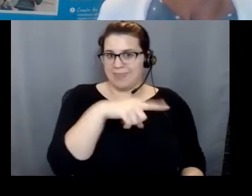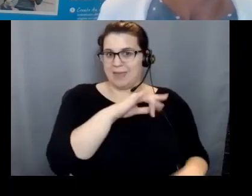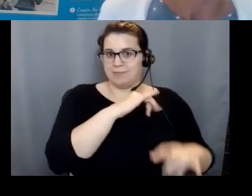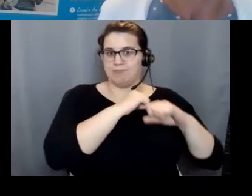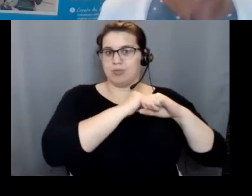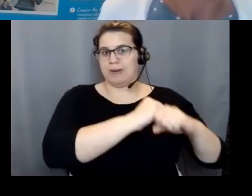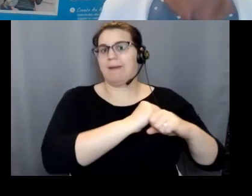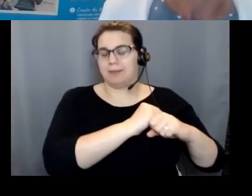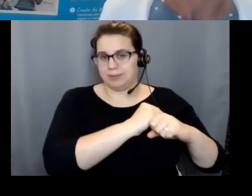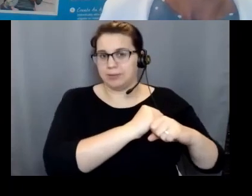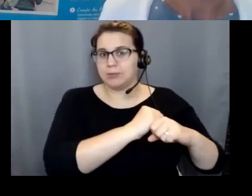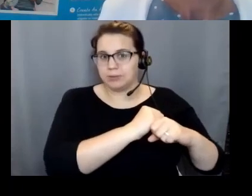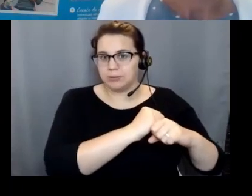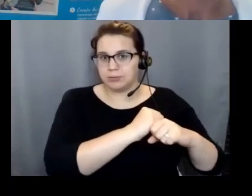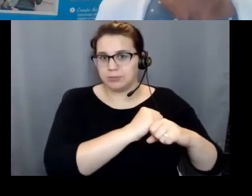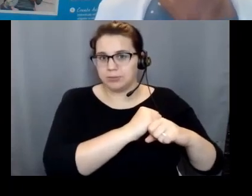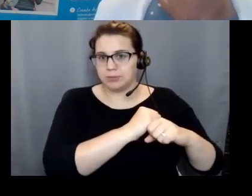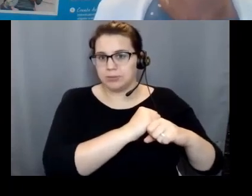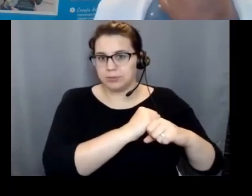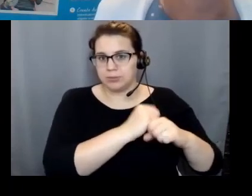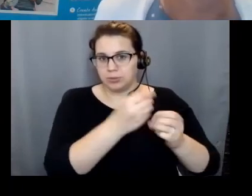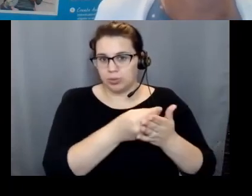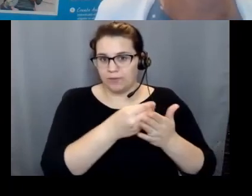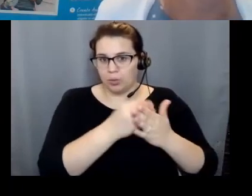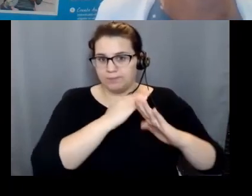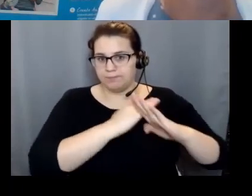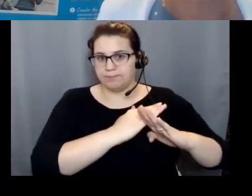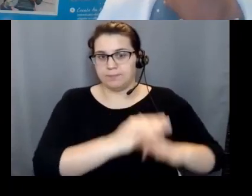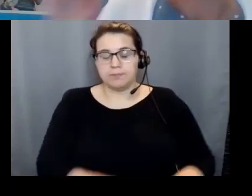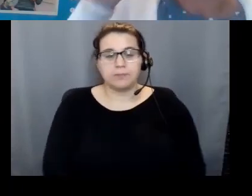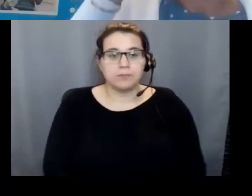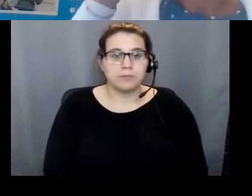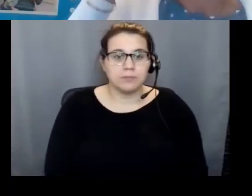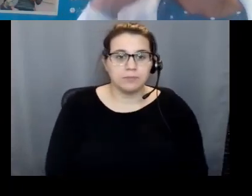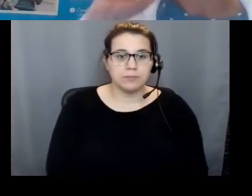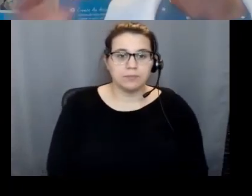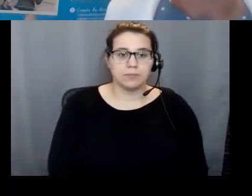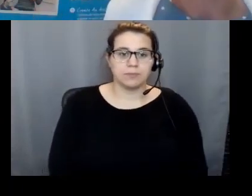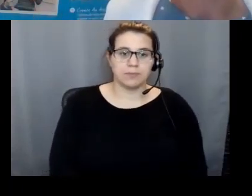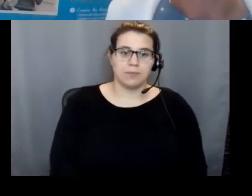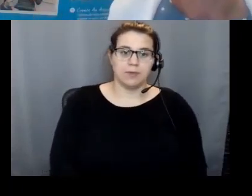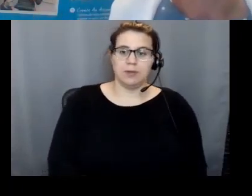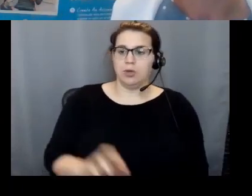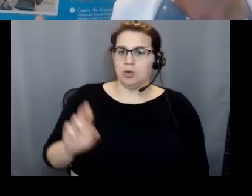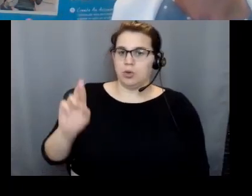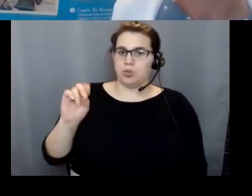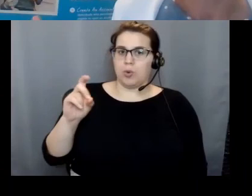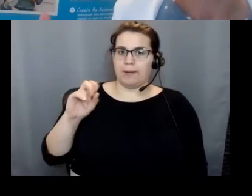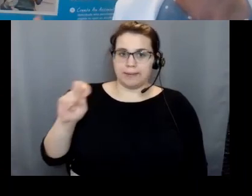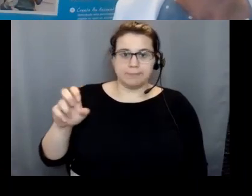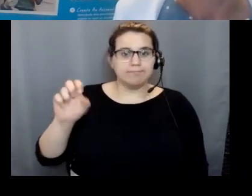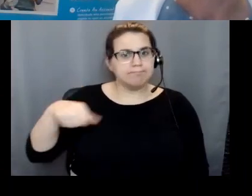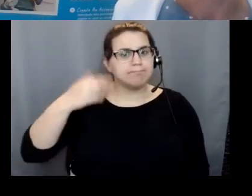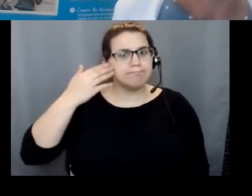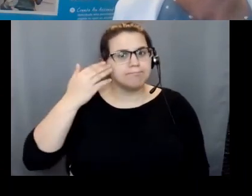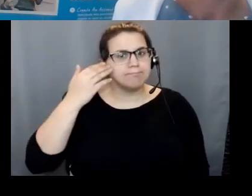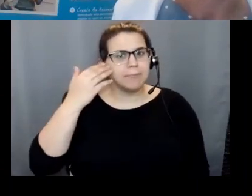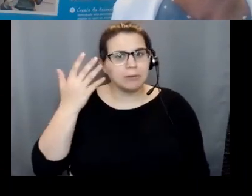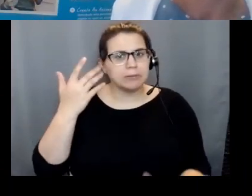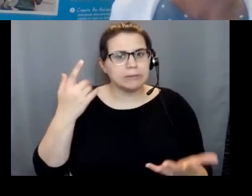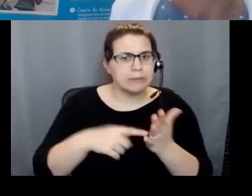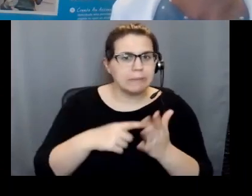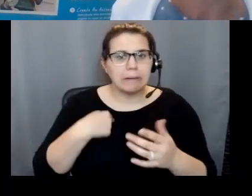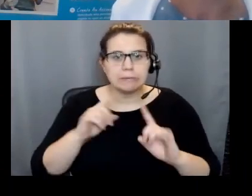resource. Yeah, and I know that just from talking to folks, it's not necessarily uncommon that